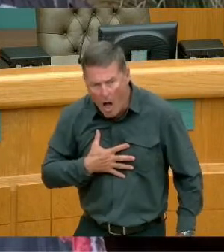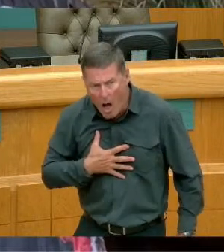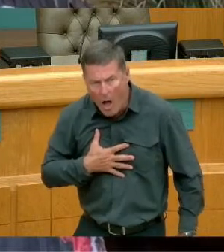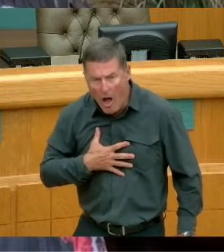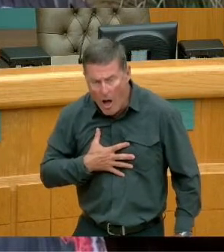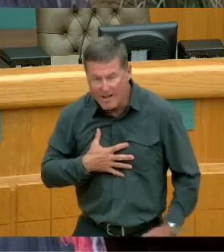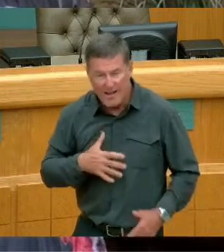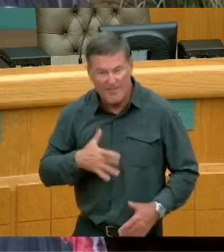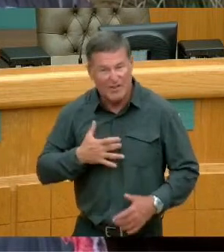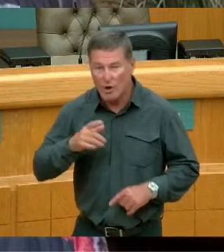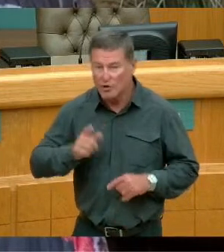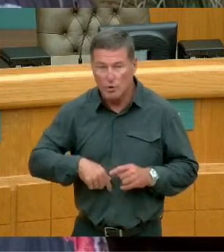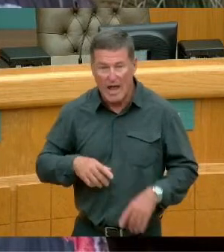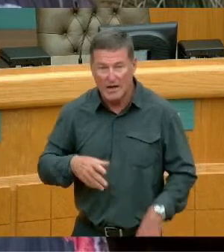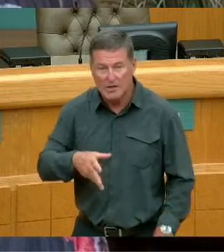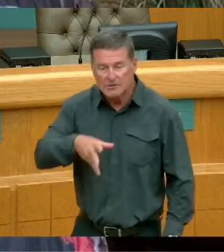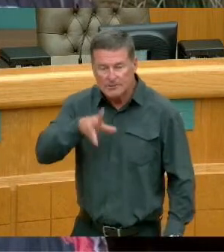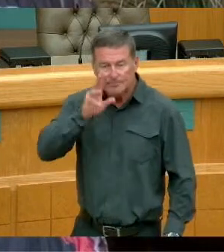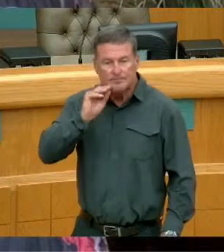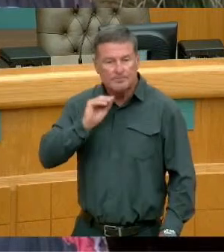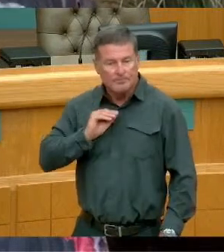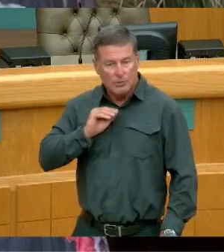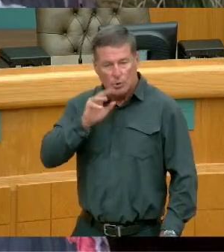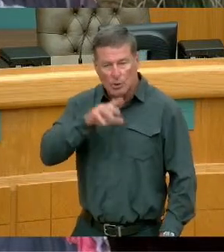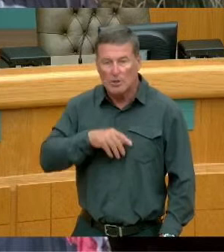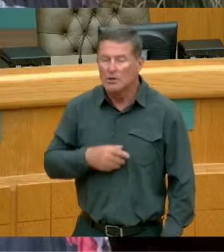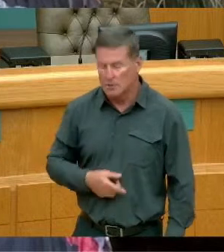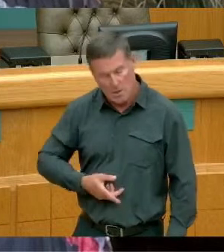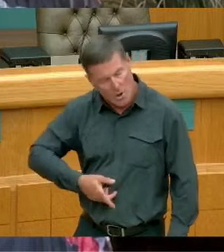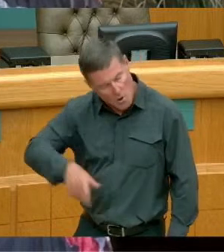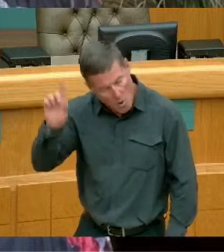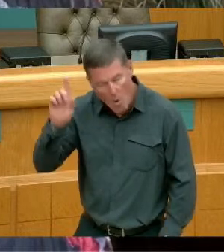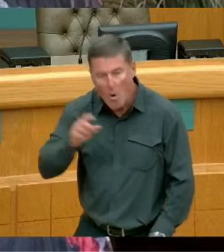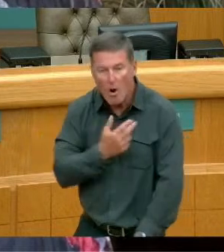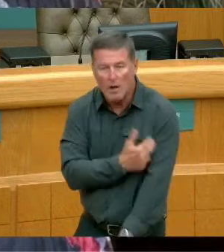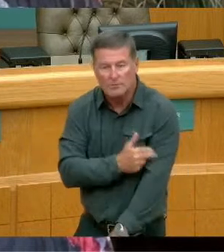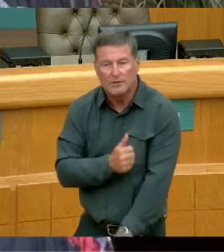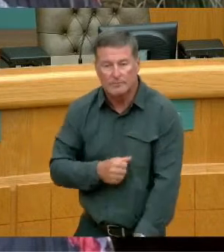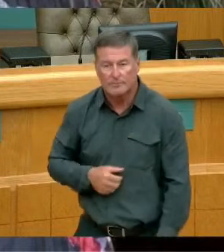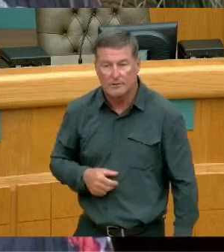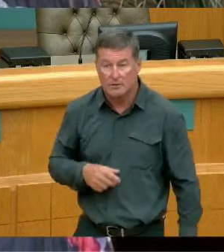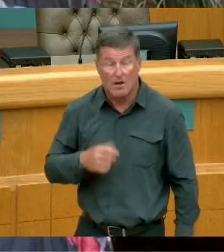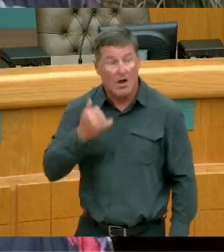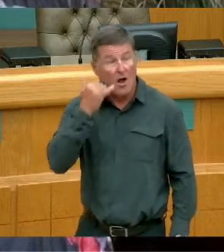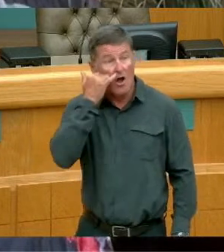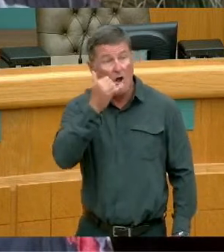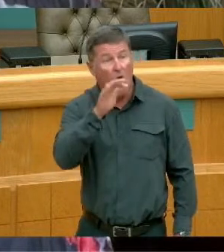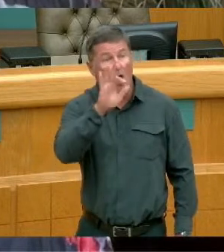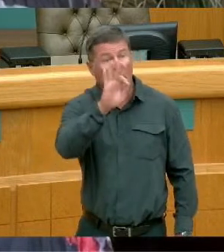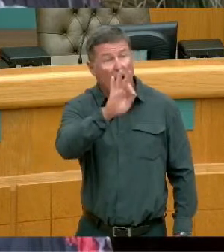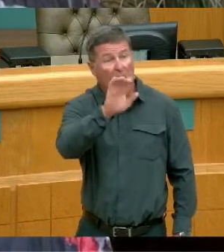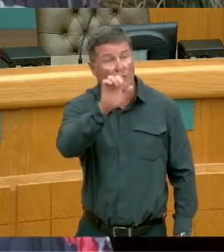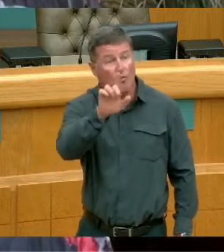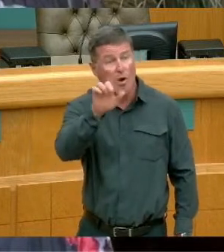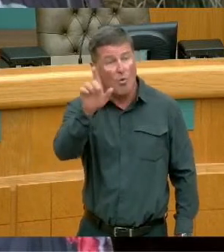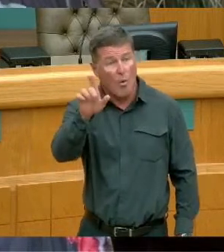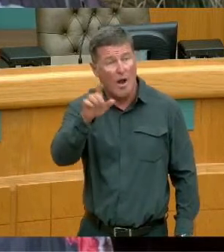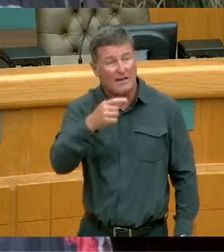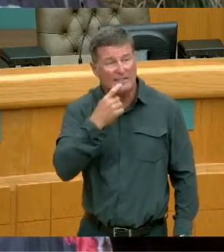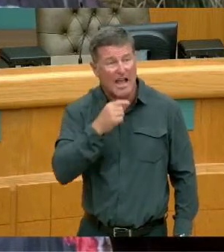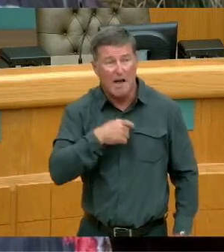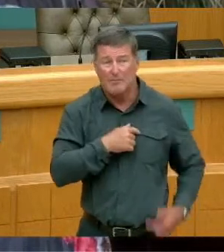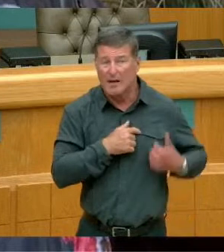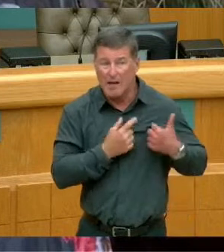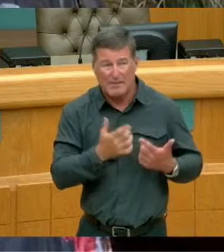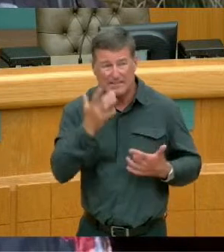can't catch your breath. That's the time to go. You really need to call EMS. You need to let them know, you know, I've been really sick.